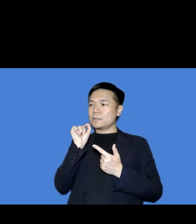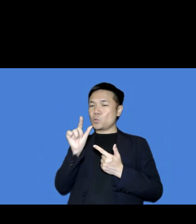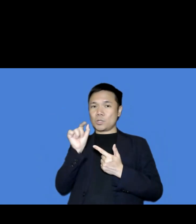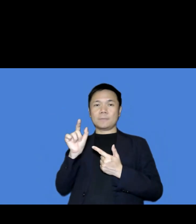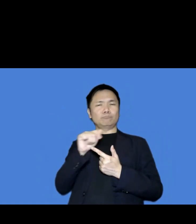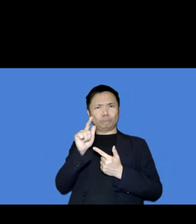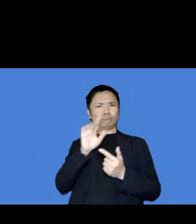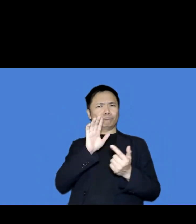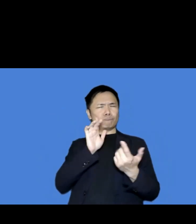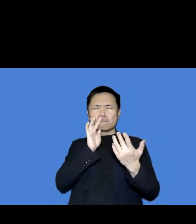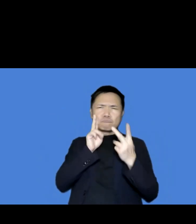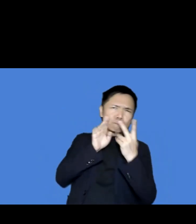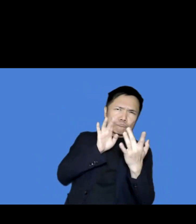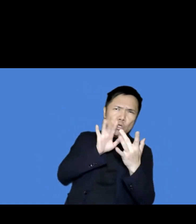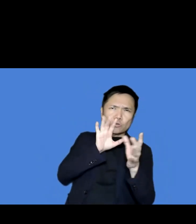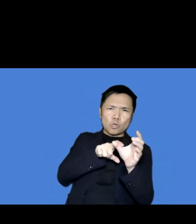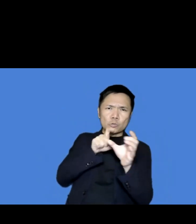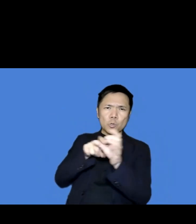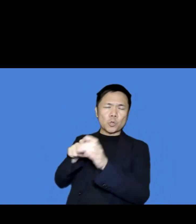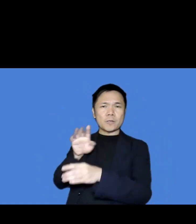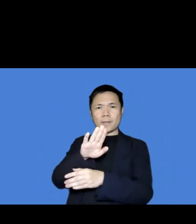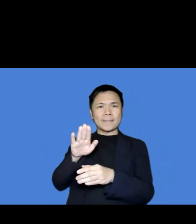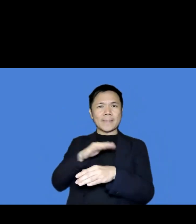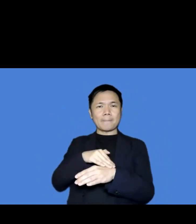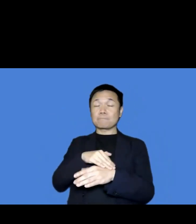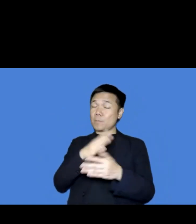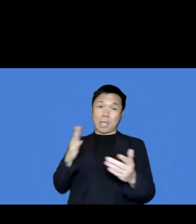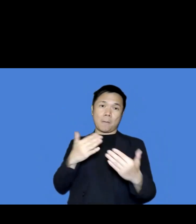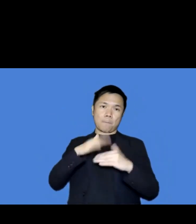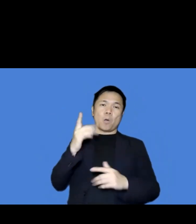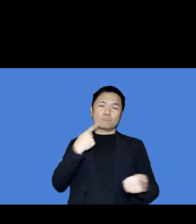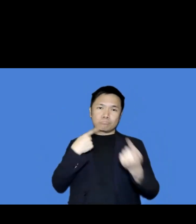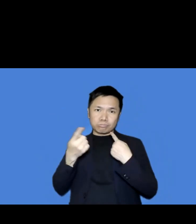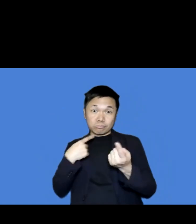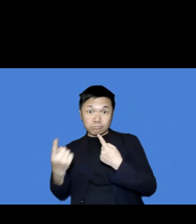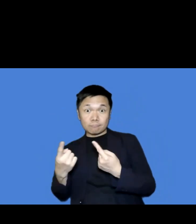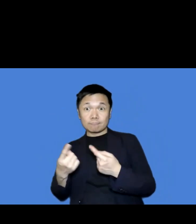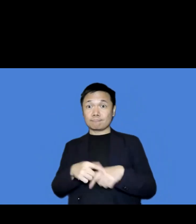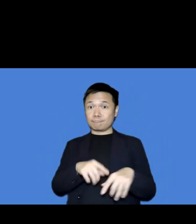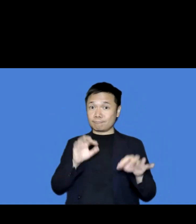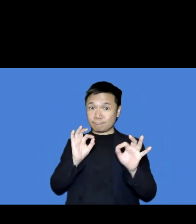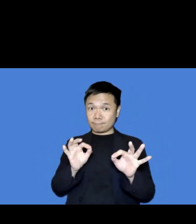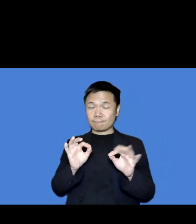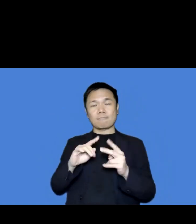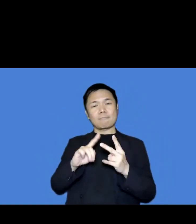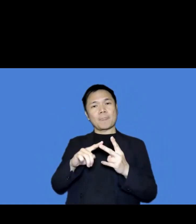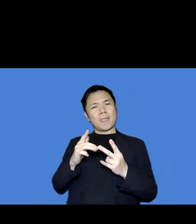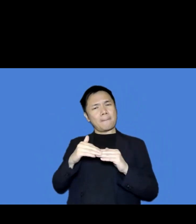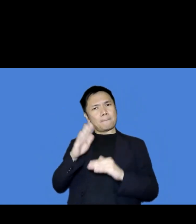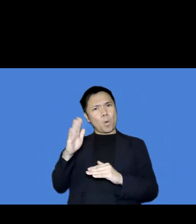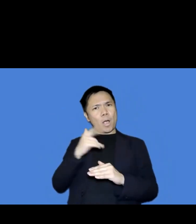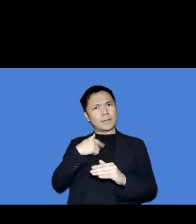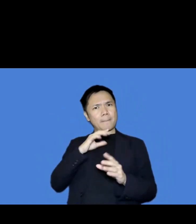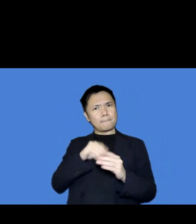that is of a convenient time to you if you would like to continue these conversations and you know, participate in